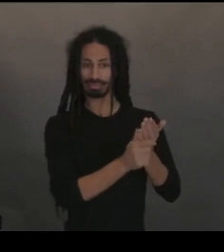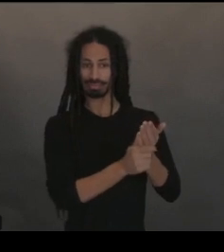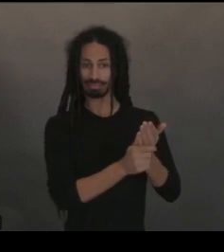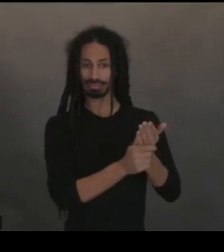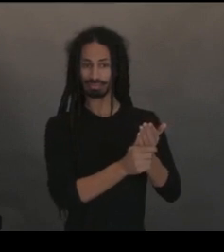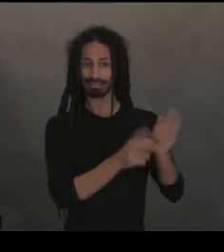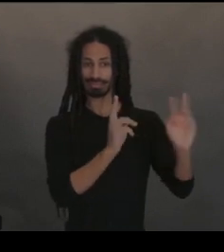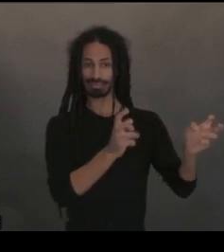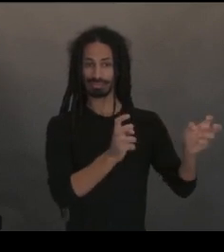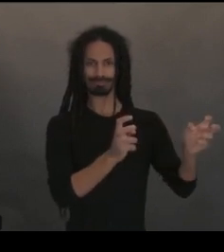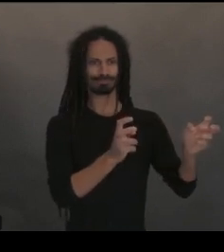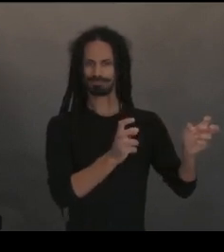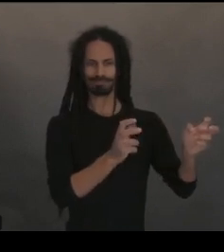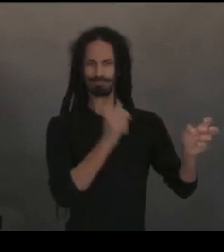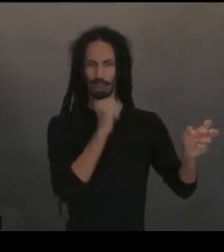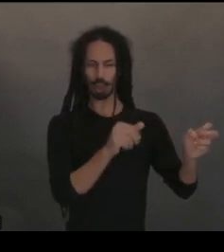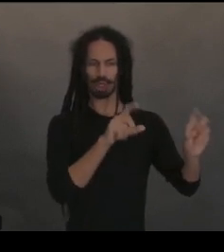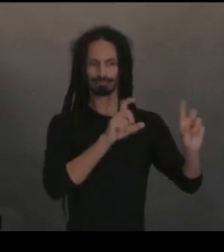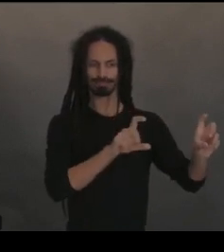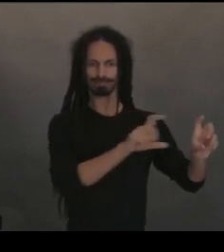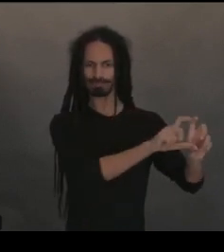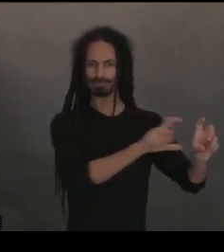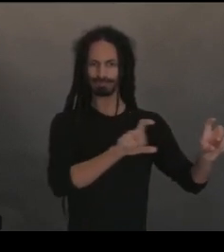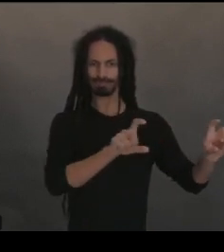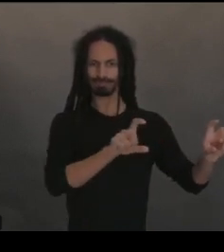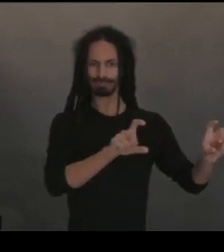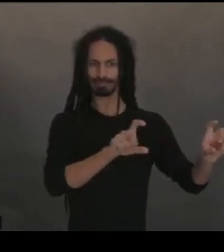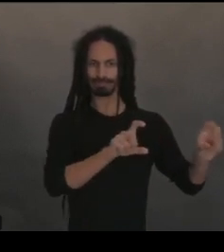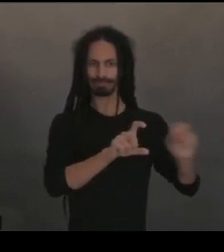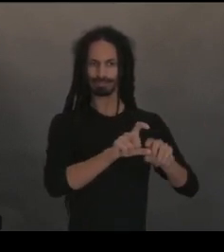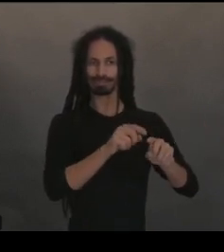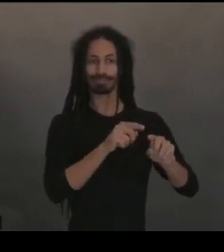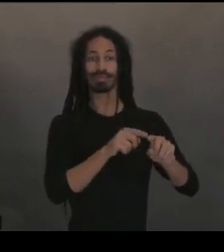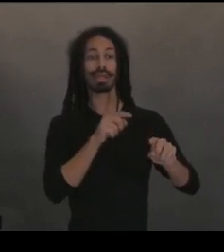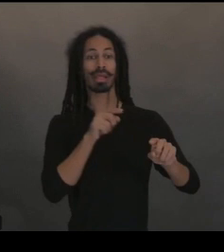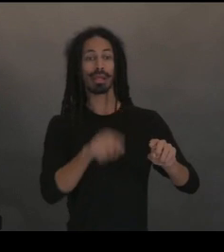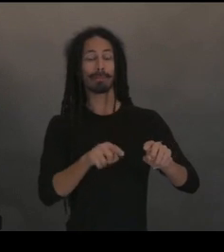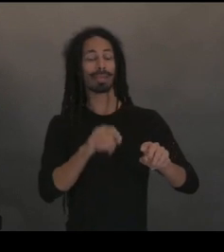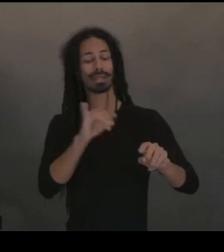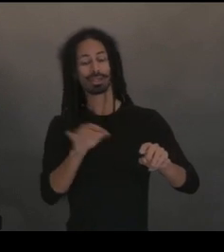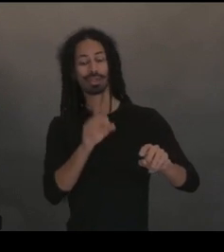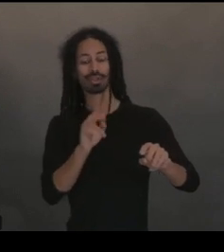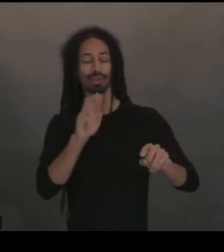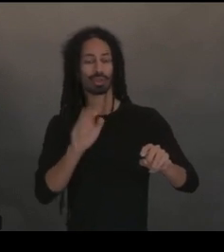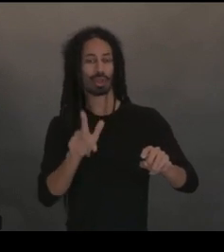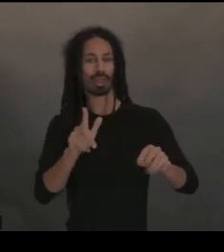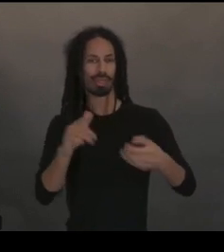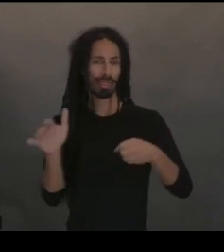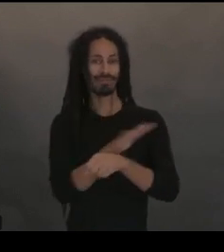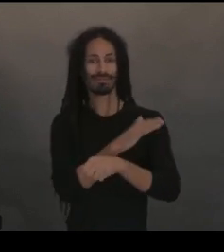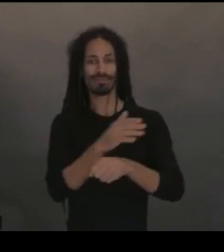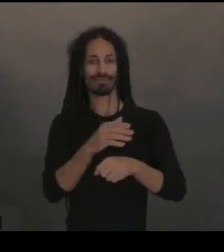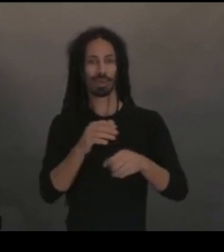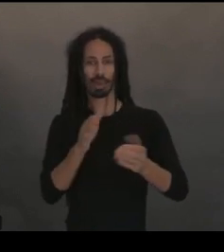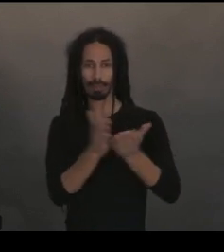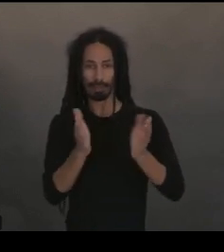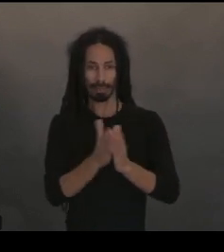the journal name, not the article name, was italicized.